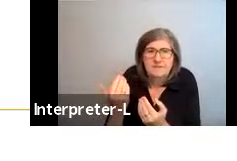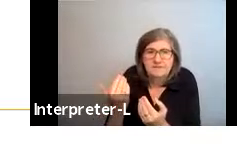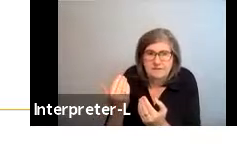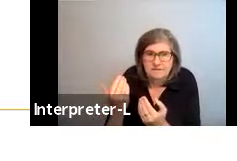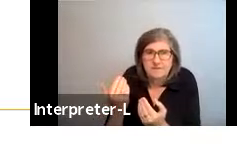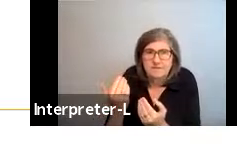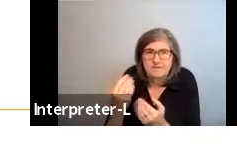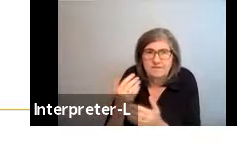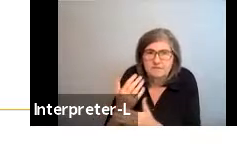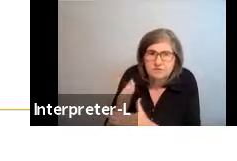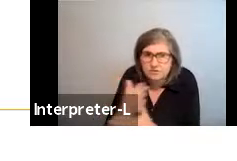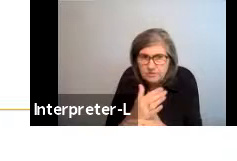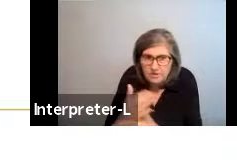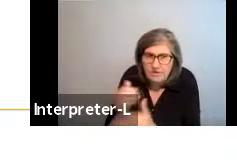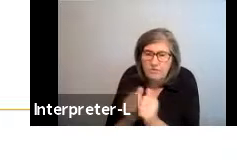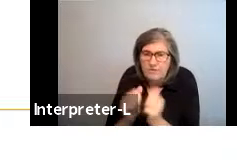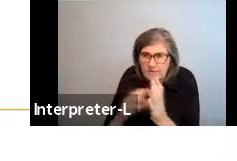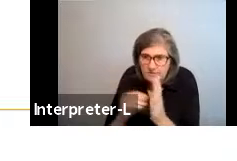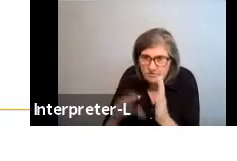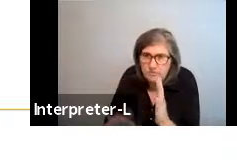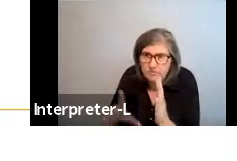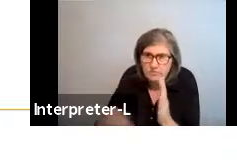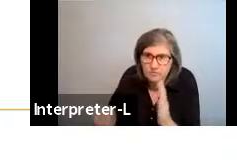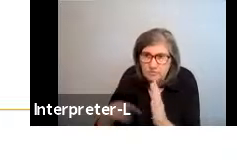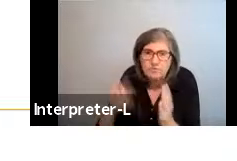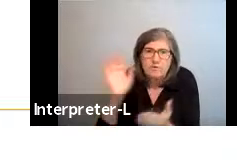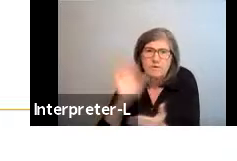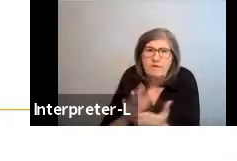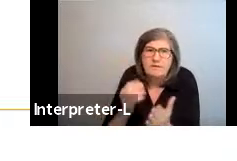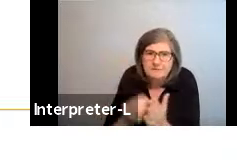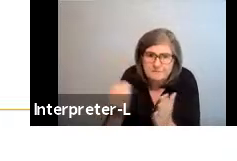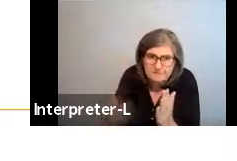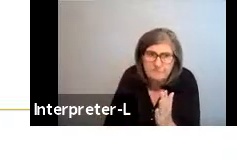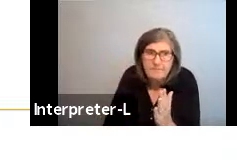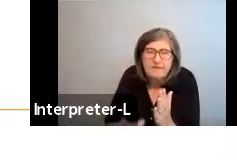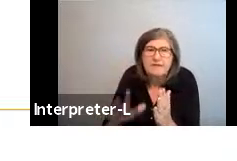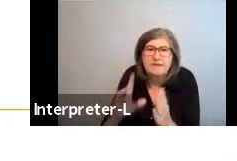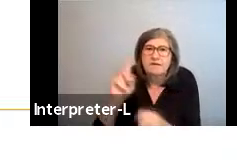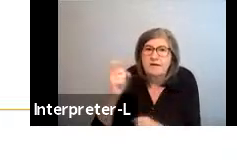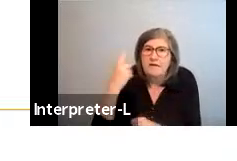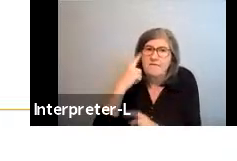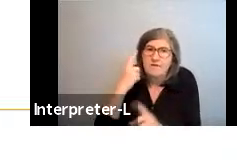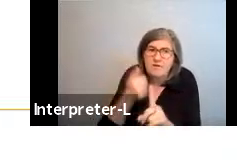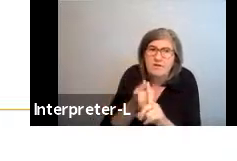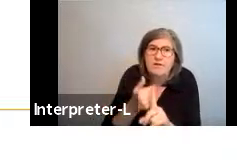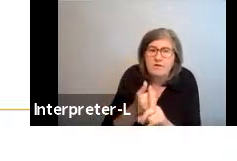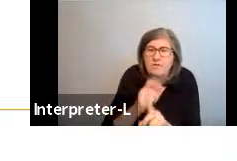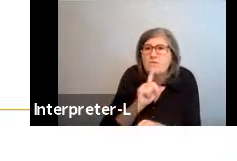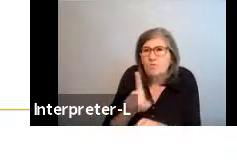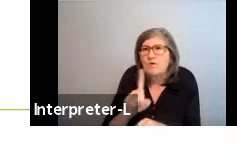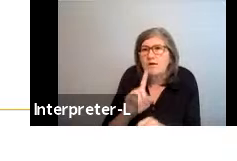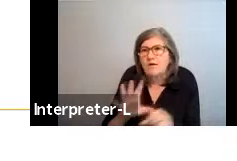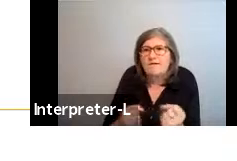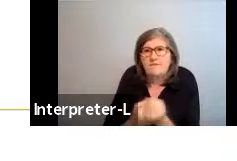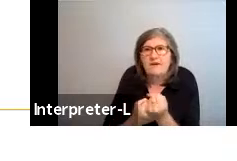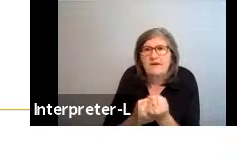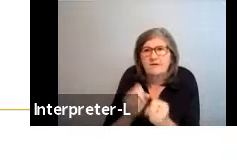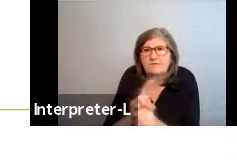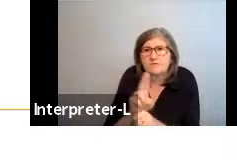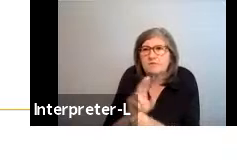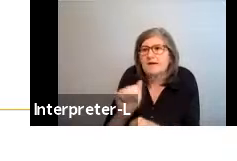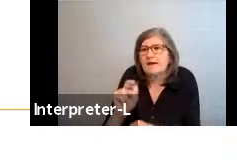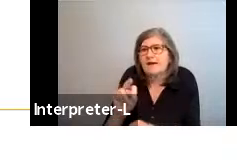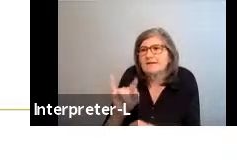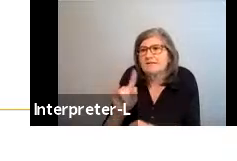to share among students. They are less expensive. The federal government has really been advocating the use of